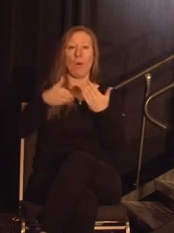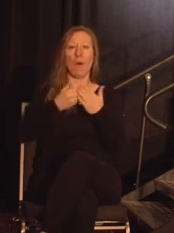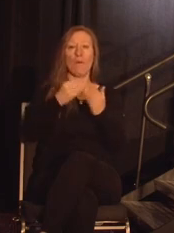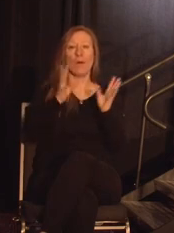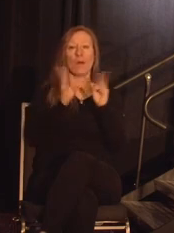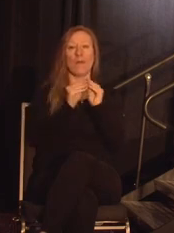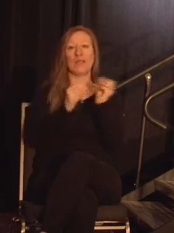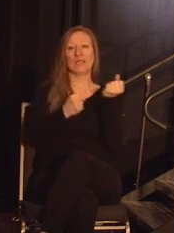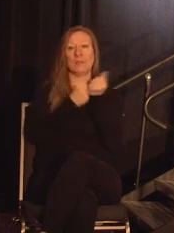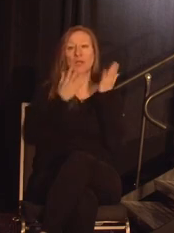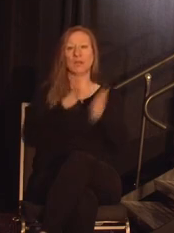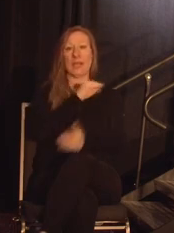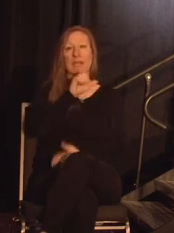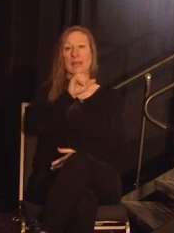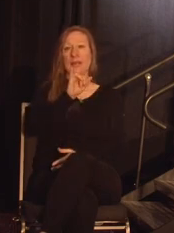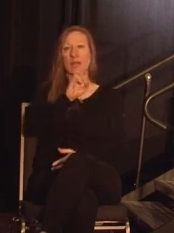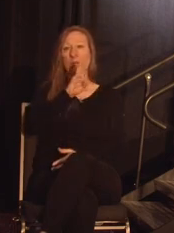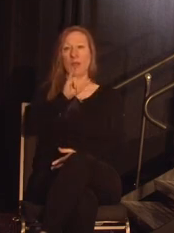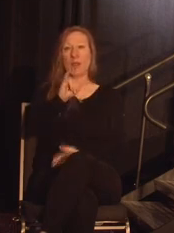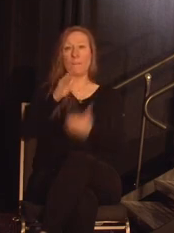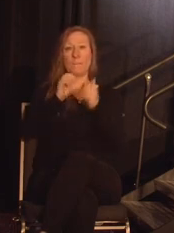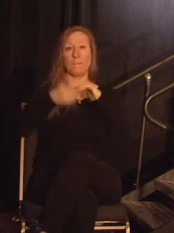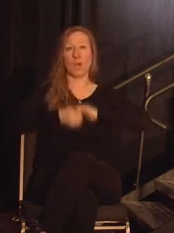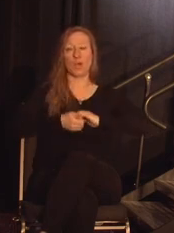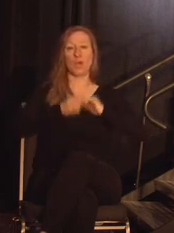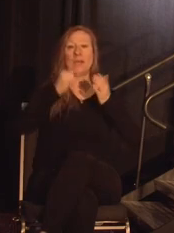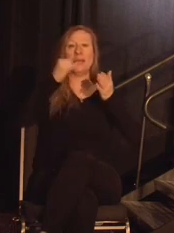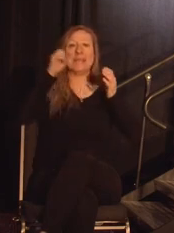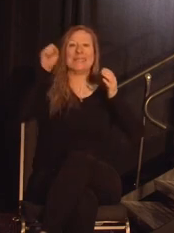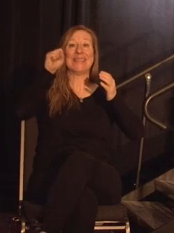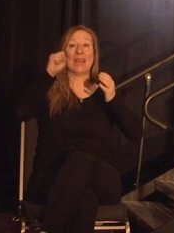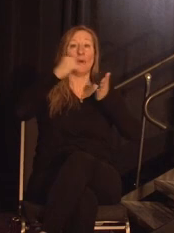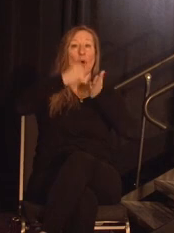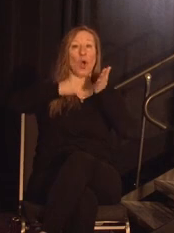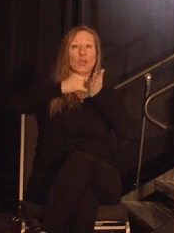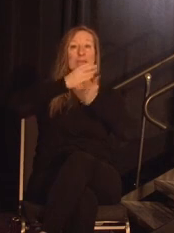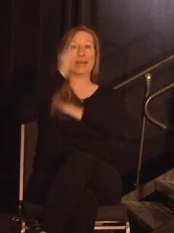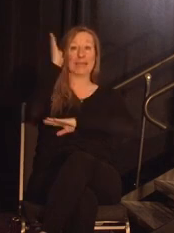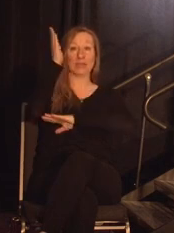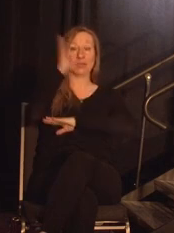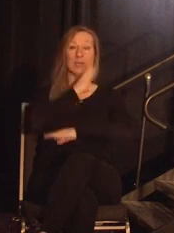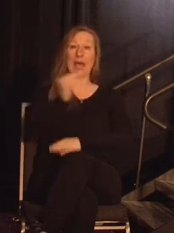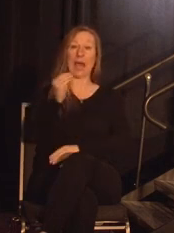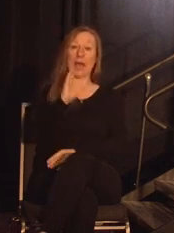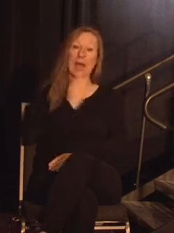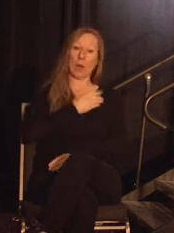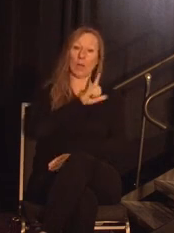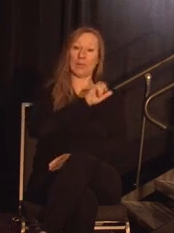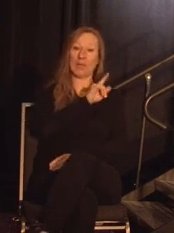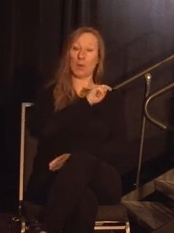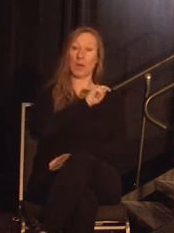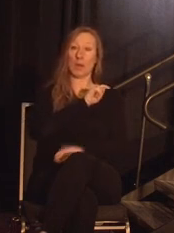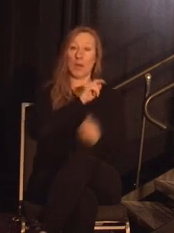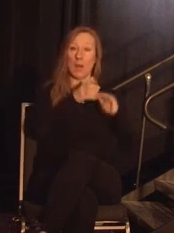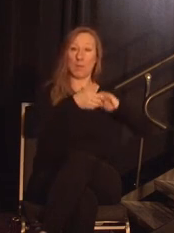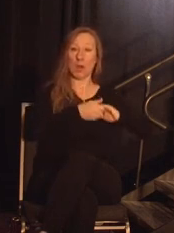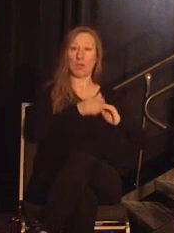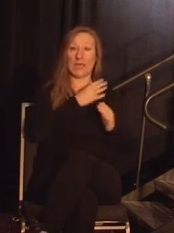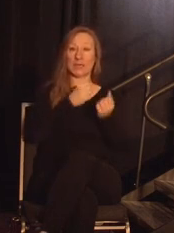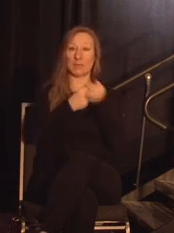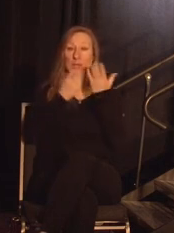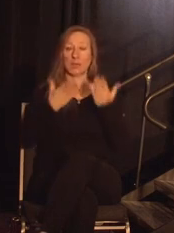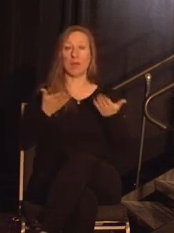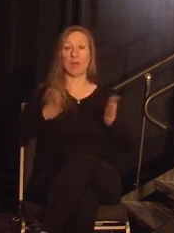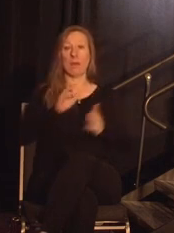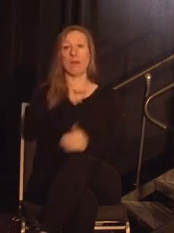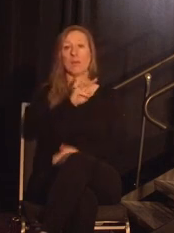literary partner hosting this event, Seattle Arts and Lectures. Our literary partners and sponsors allow AWP to present